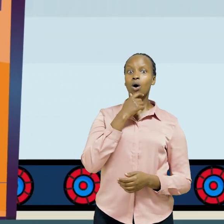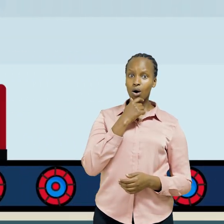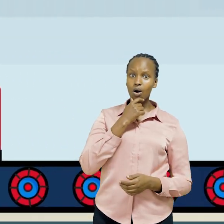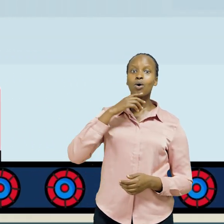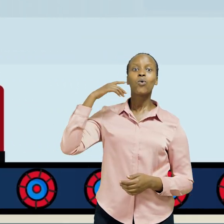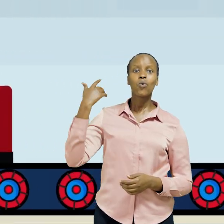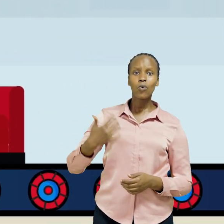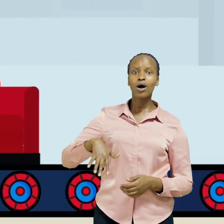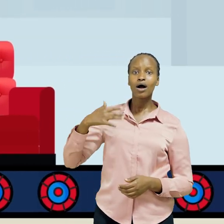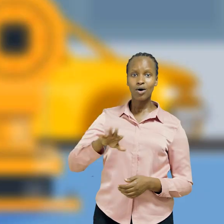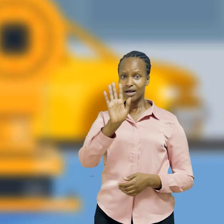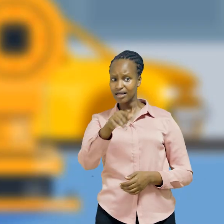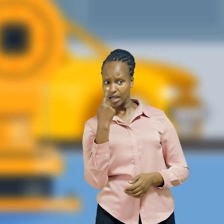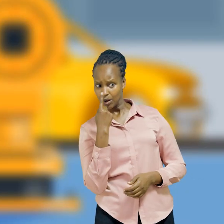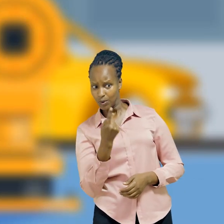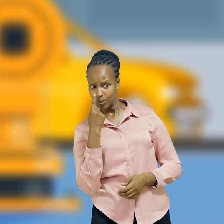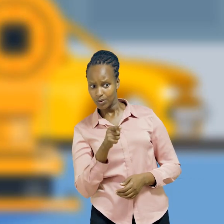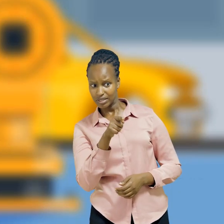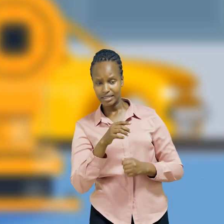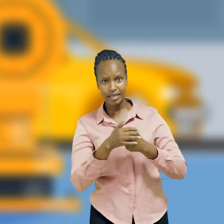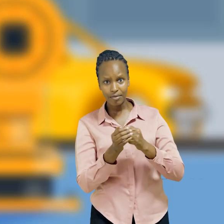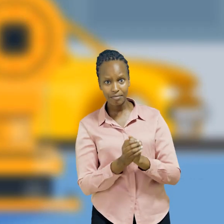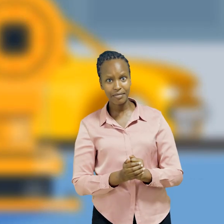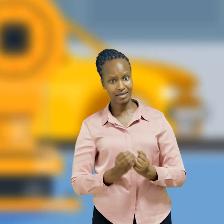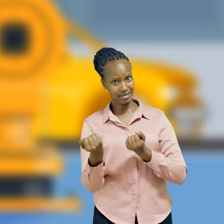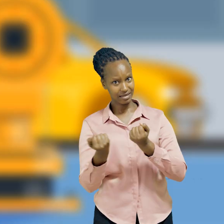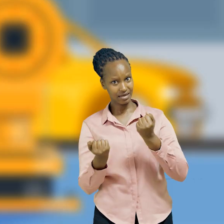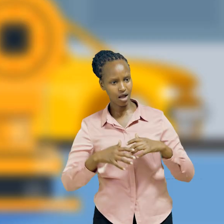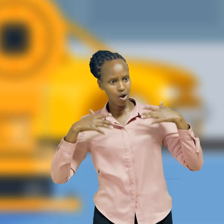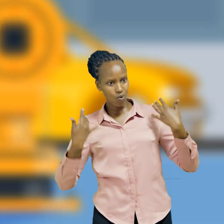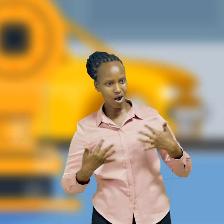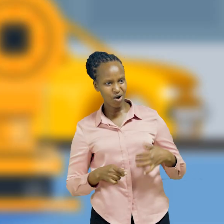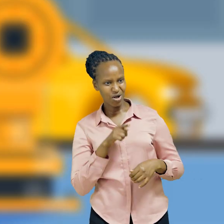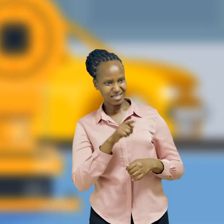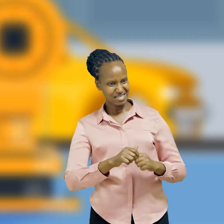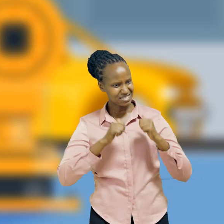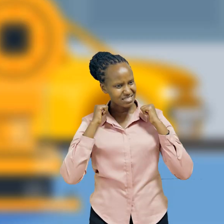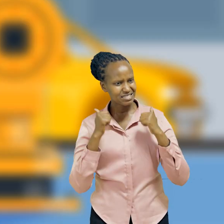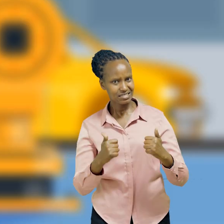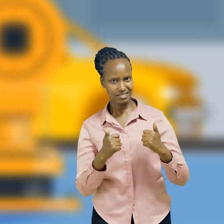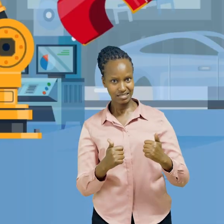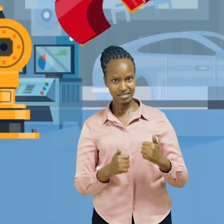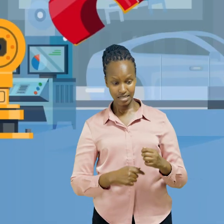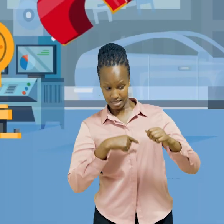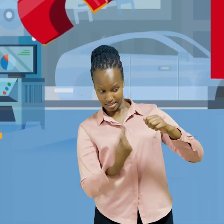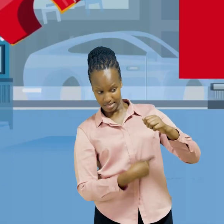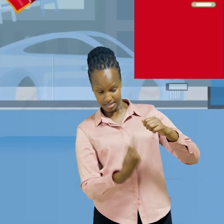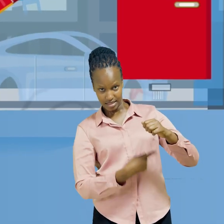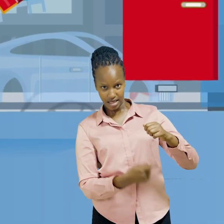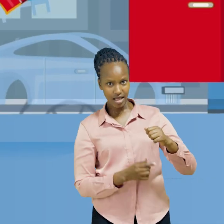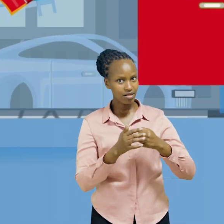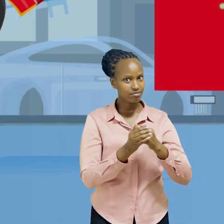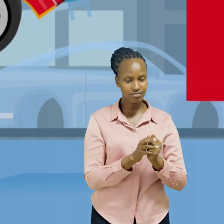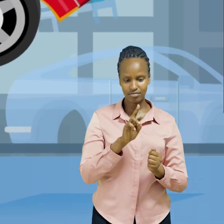Oh, wow! Look! They are making a car. Wow, this is incredible. The tires